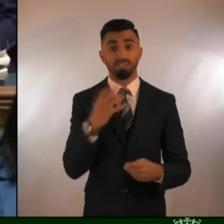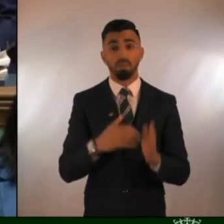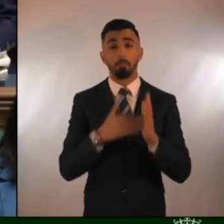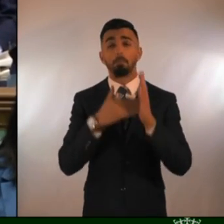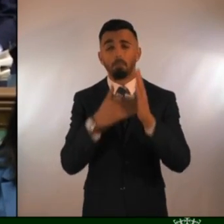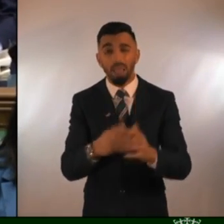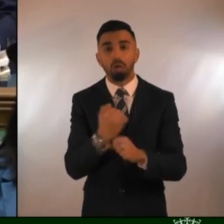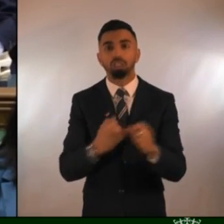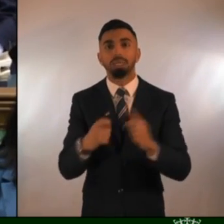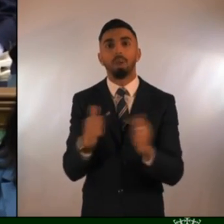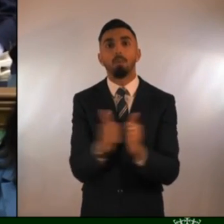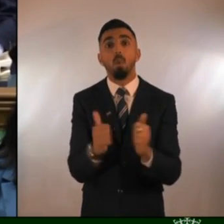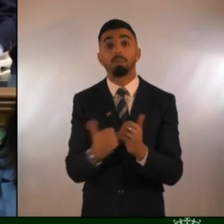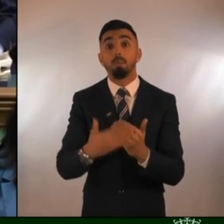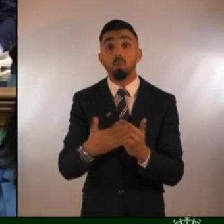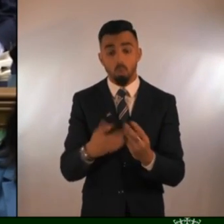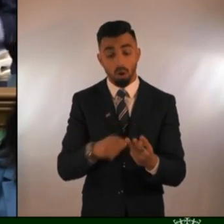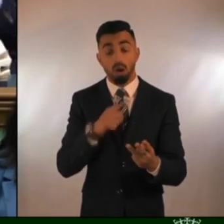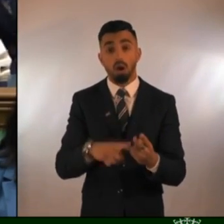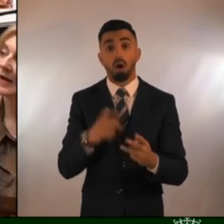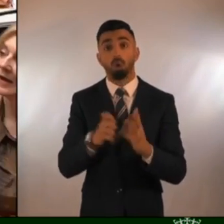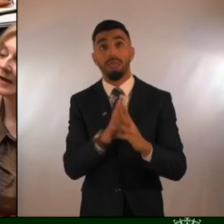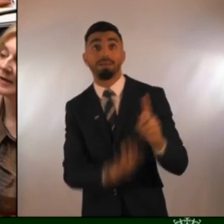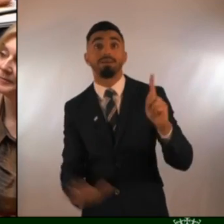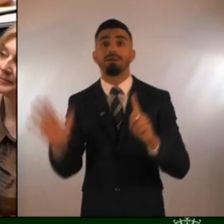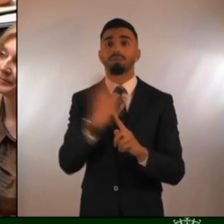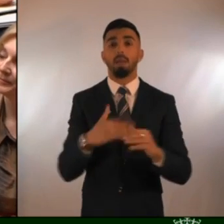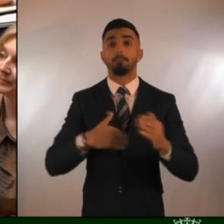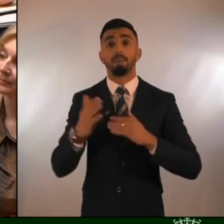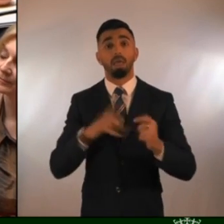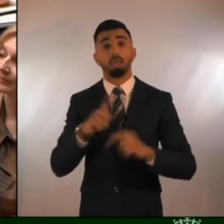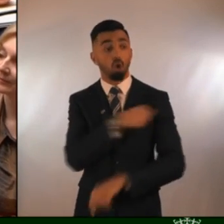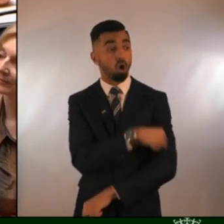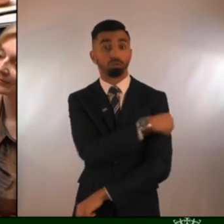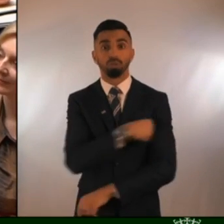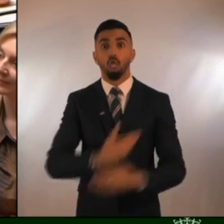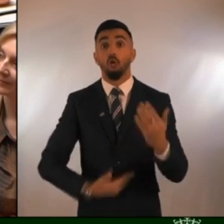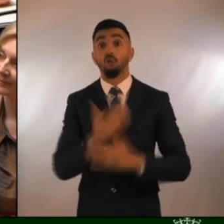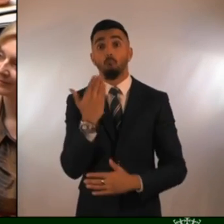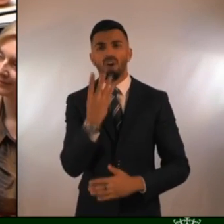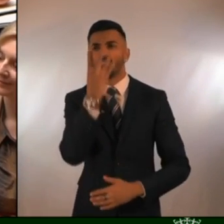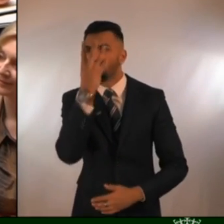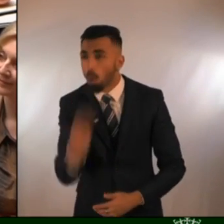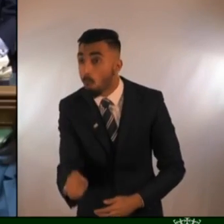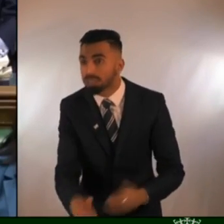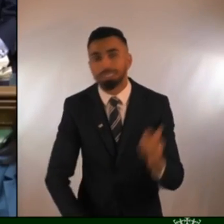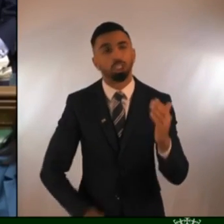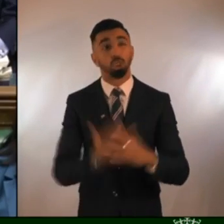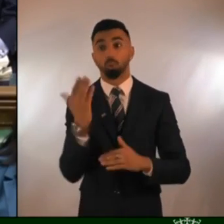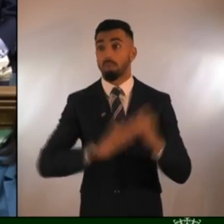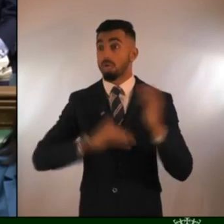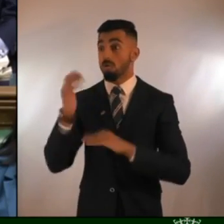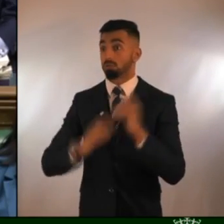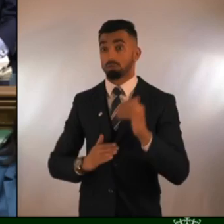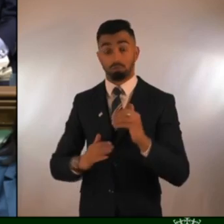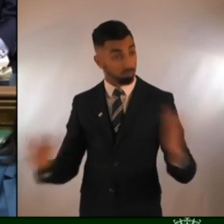and work starting on 40 new hospitals. You heard that right, 40 new hospitals. We promised